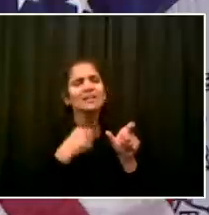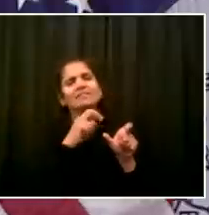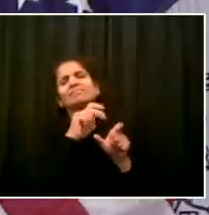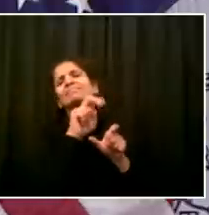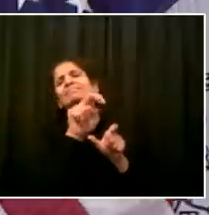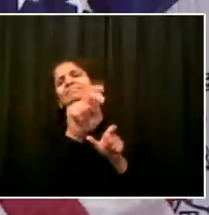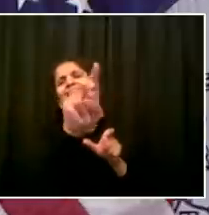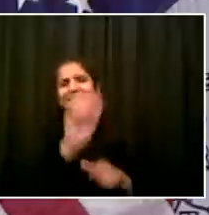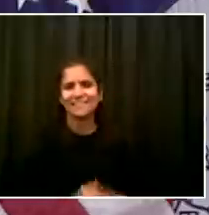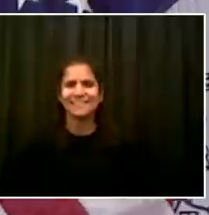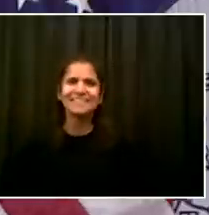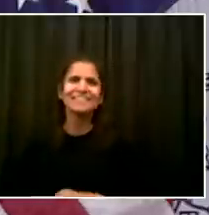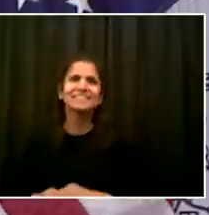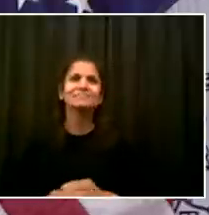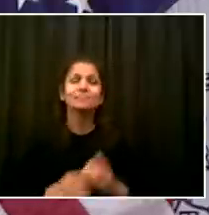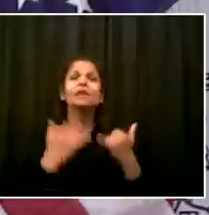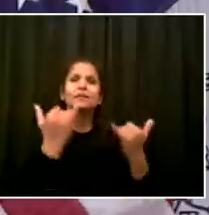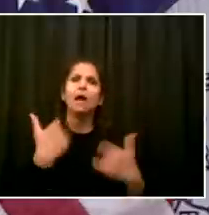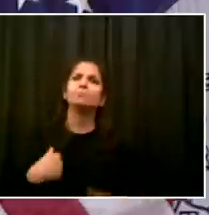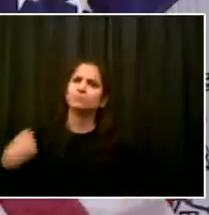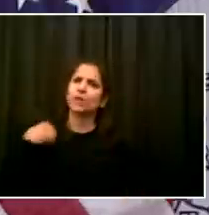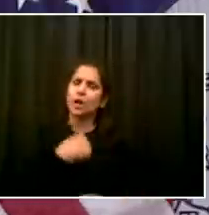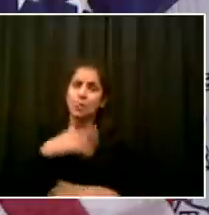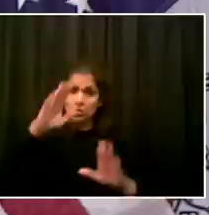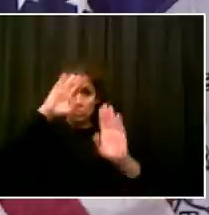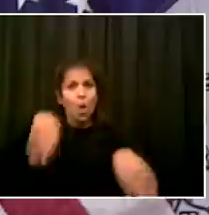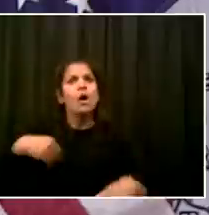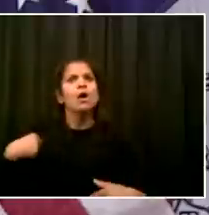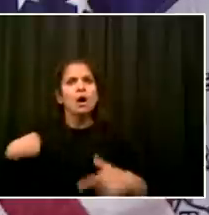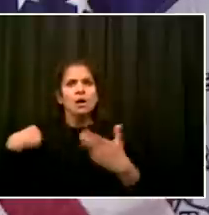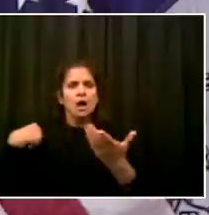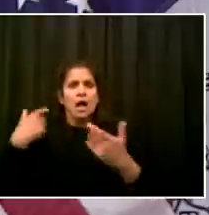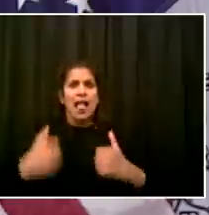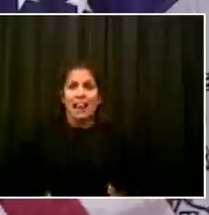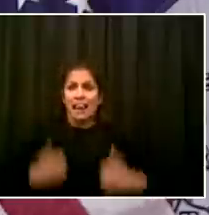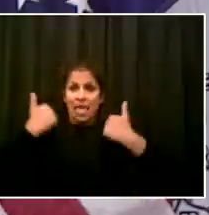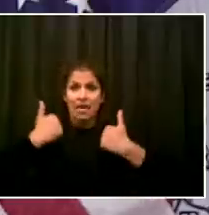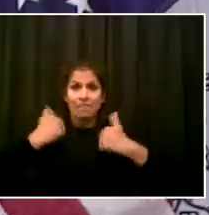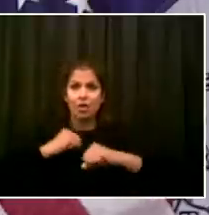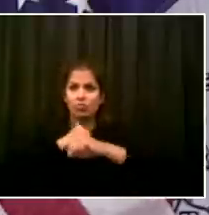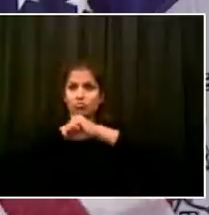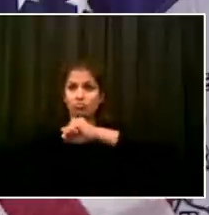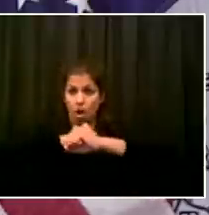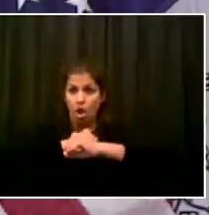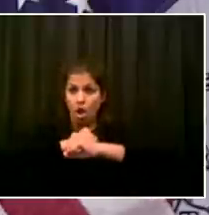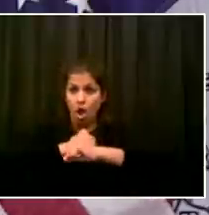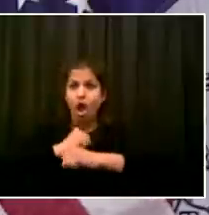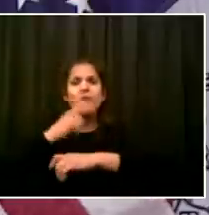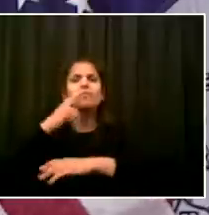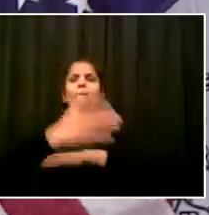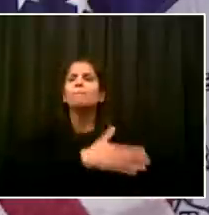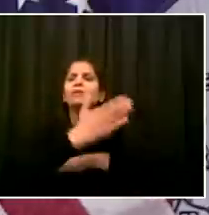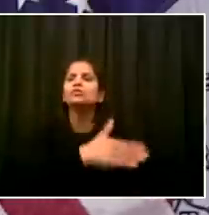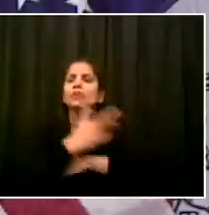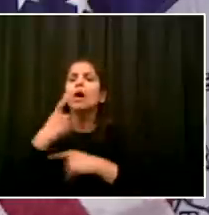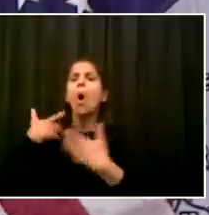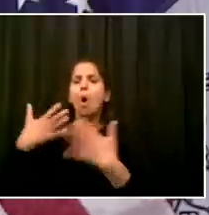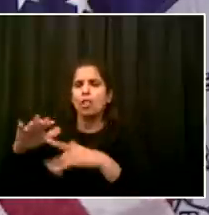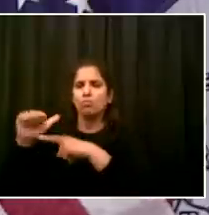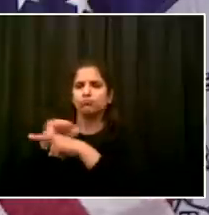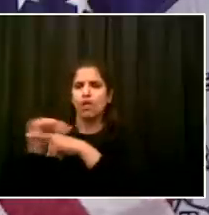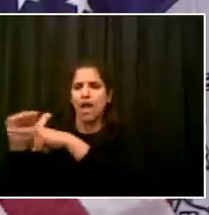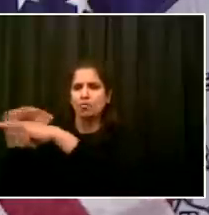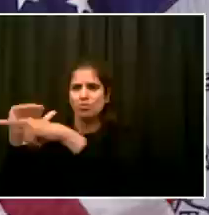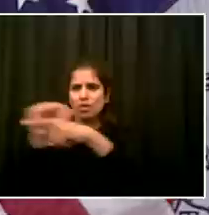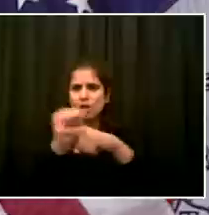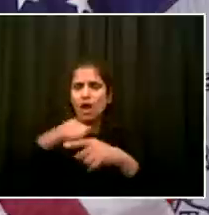anticipation of possibly reopening beaches for swimming in June. Can you just give us any more details about that plan and